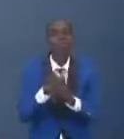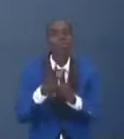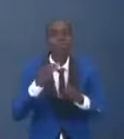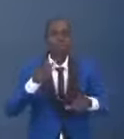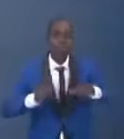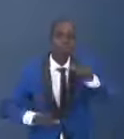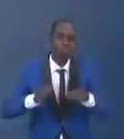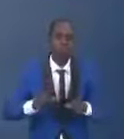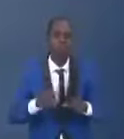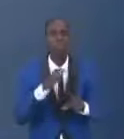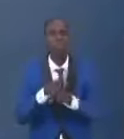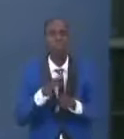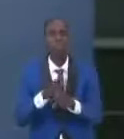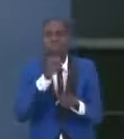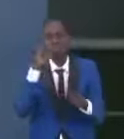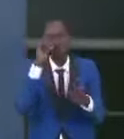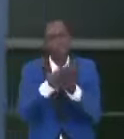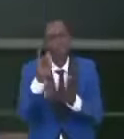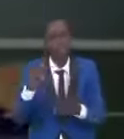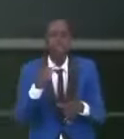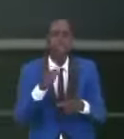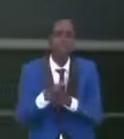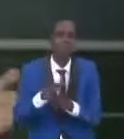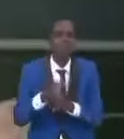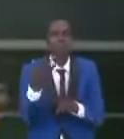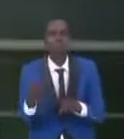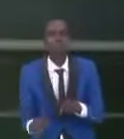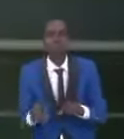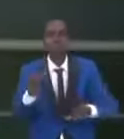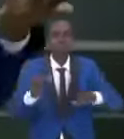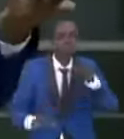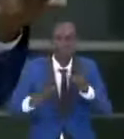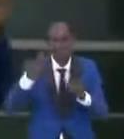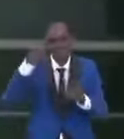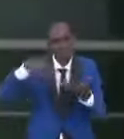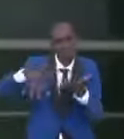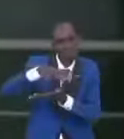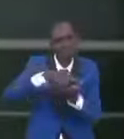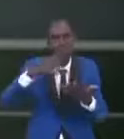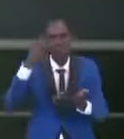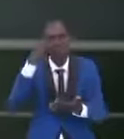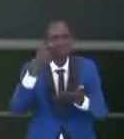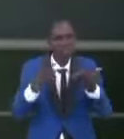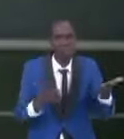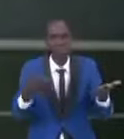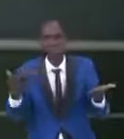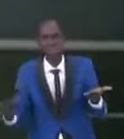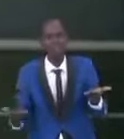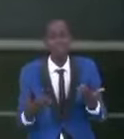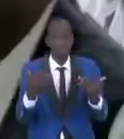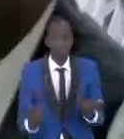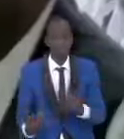of unbelief, enough of vacillating, enough of moving here and there. Today we're